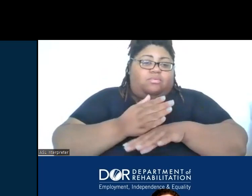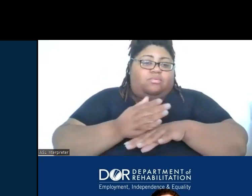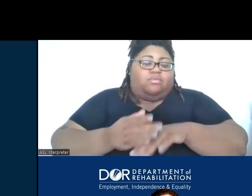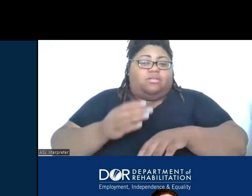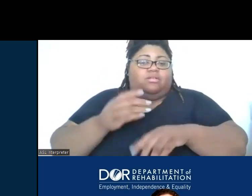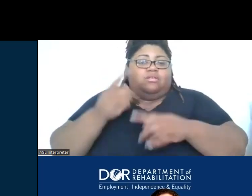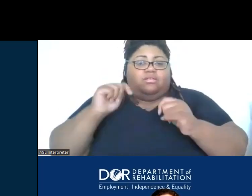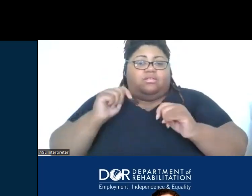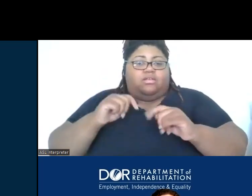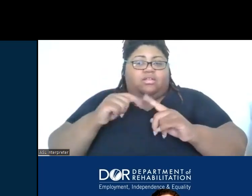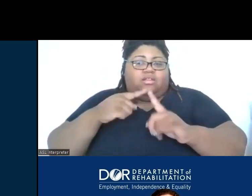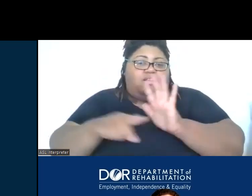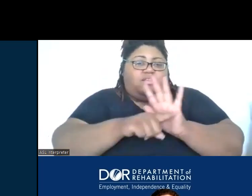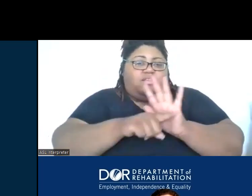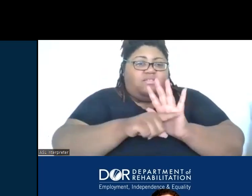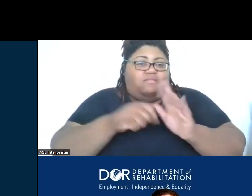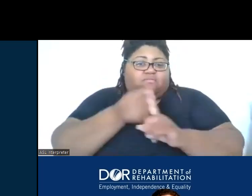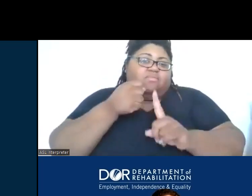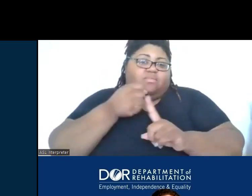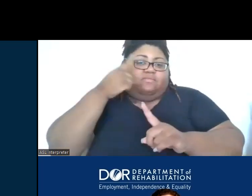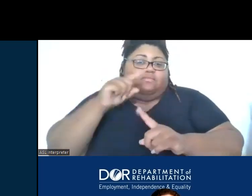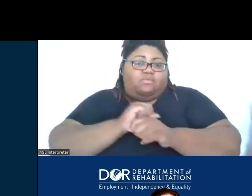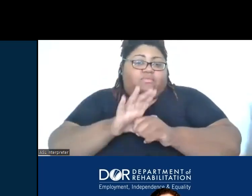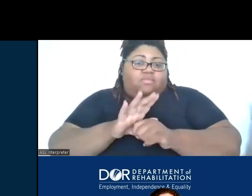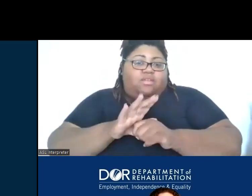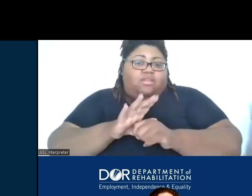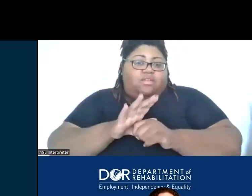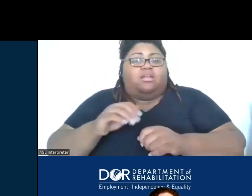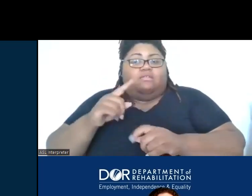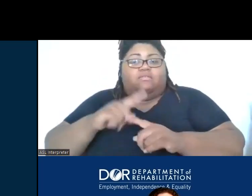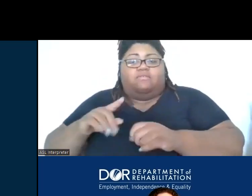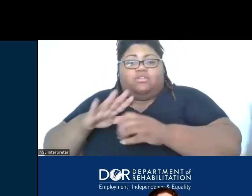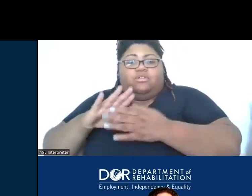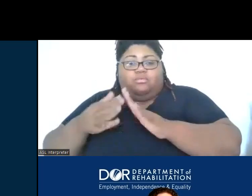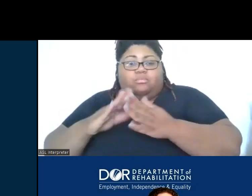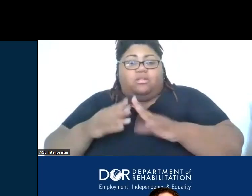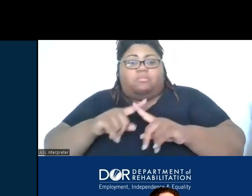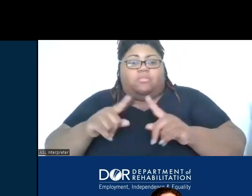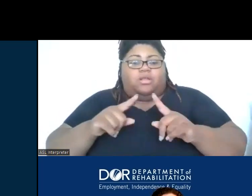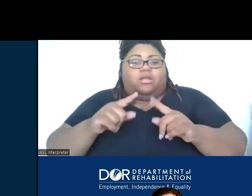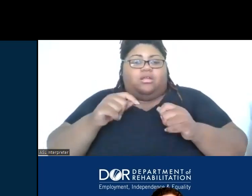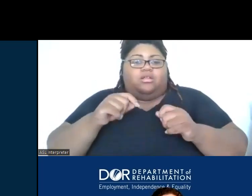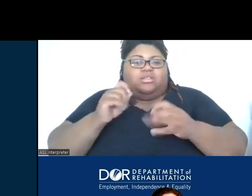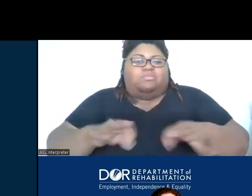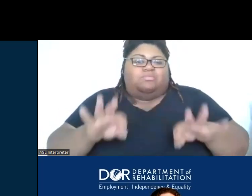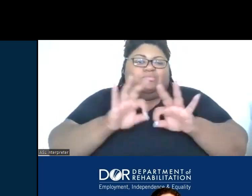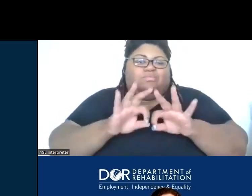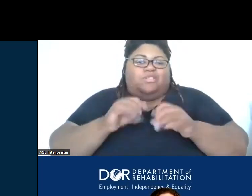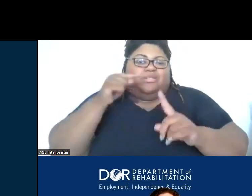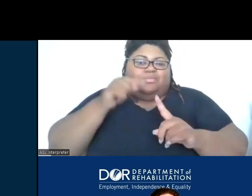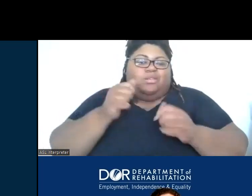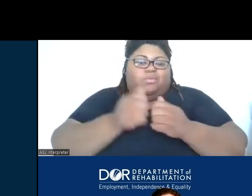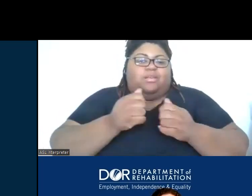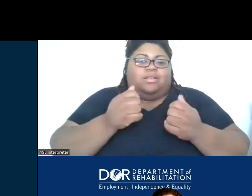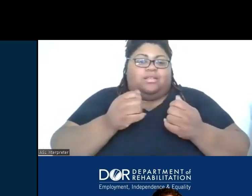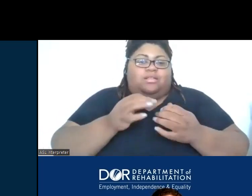COVID within our communities and specifically within the disability community. I just want to take a moment of personal privilege to